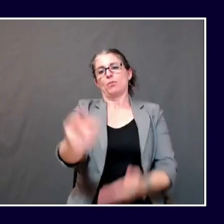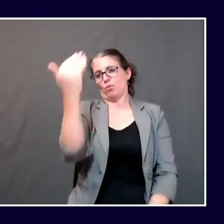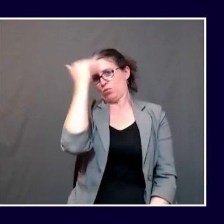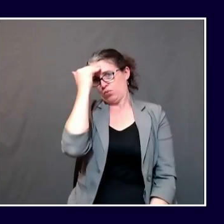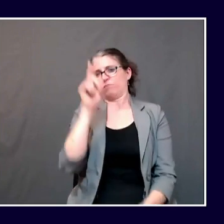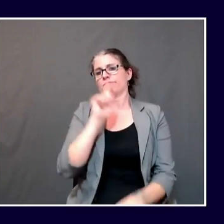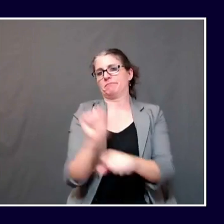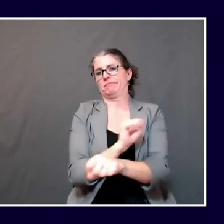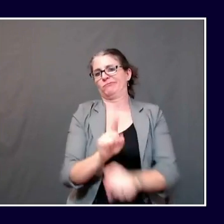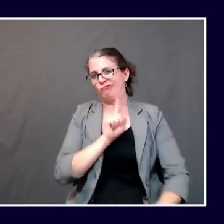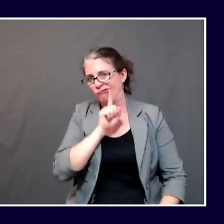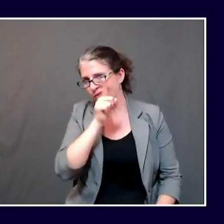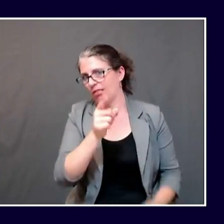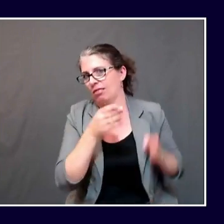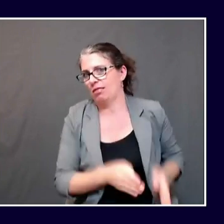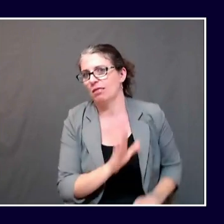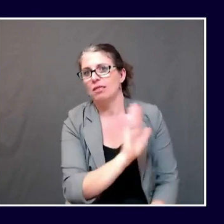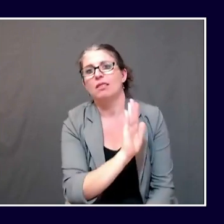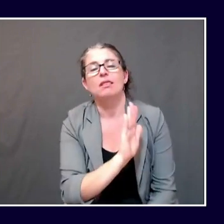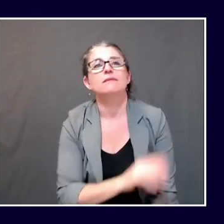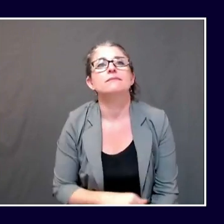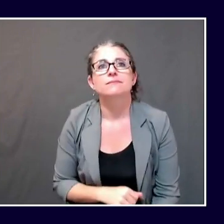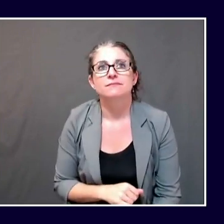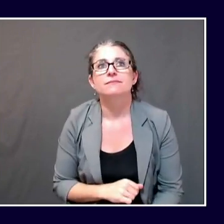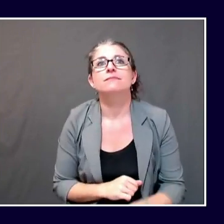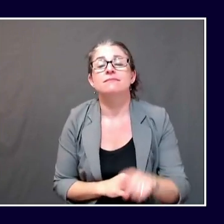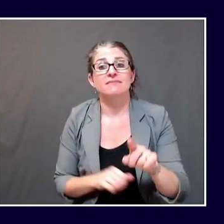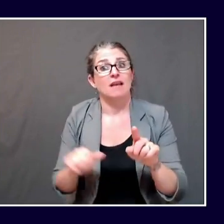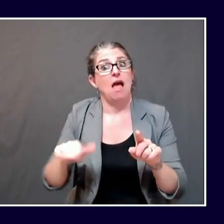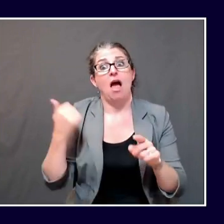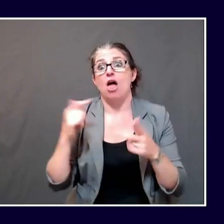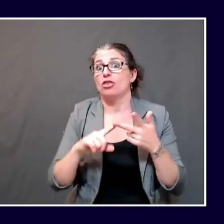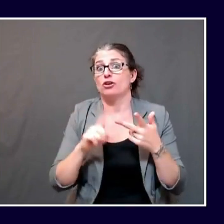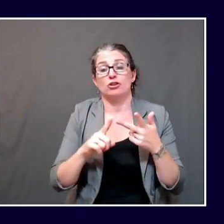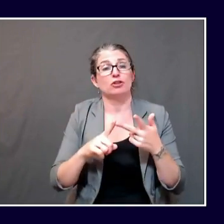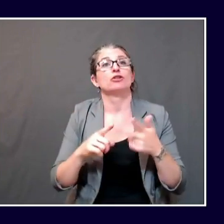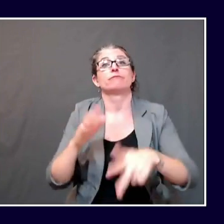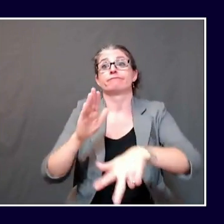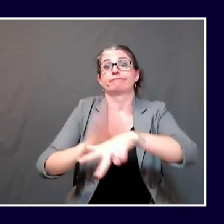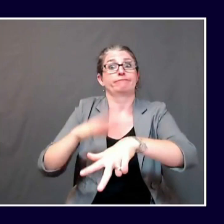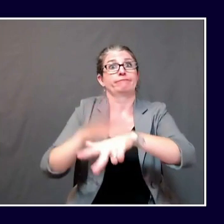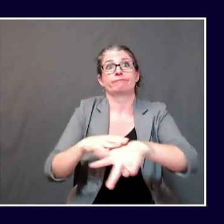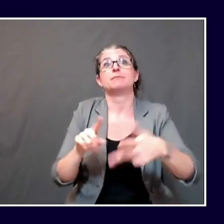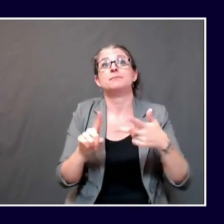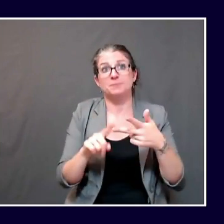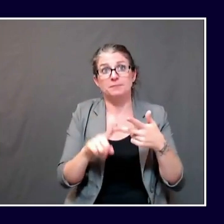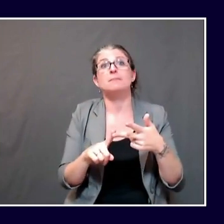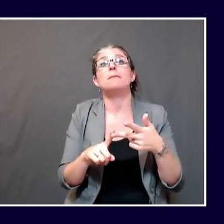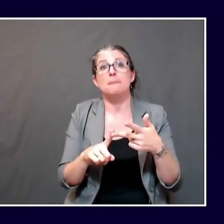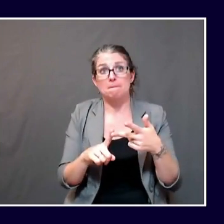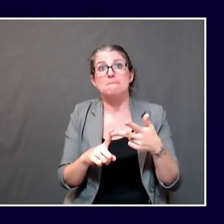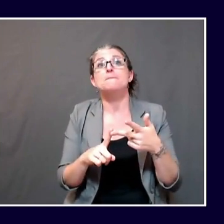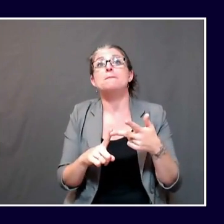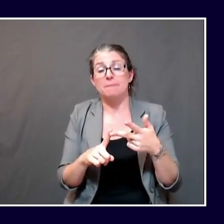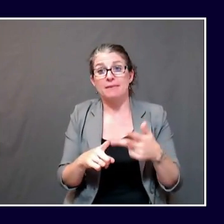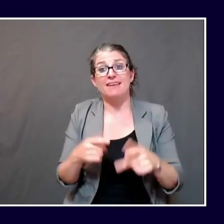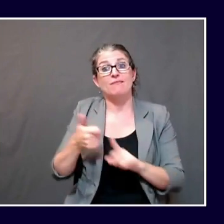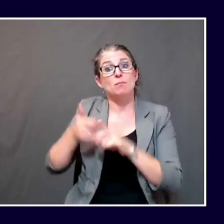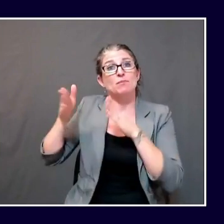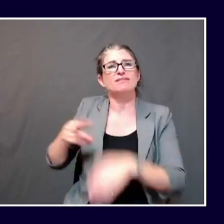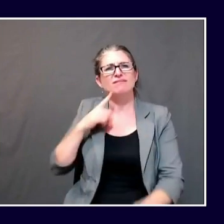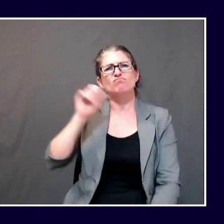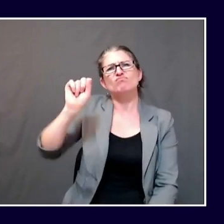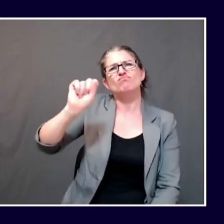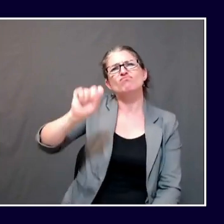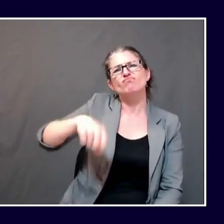especially financial information. Maine CDC contact tracers are not going to be asking about bank records or things of